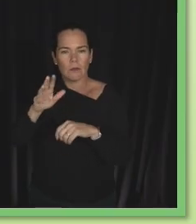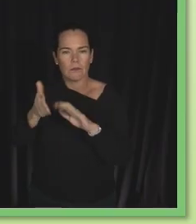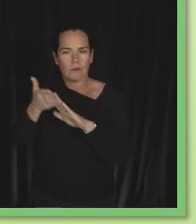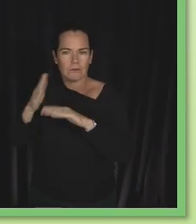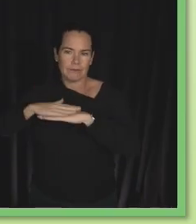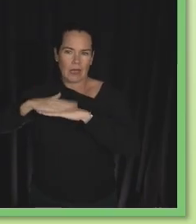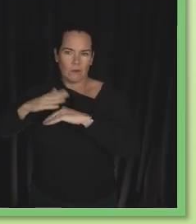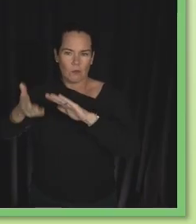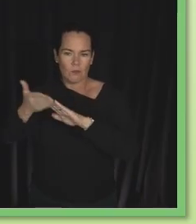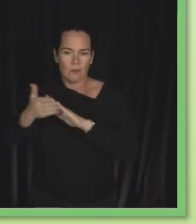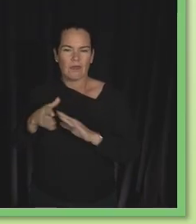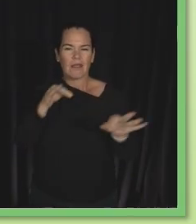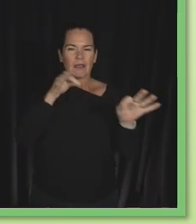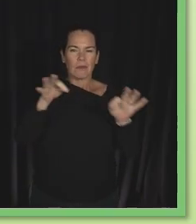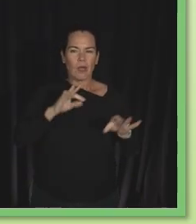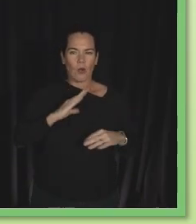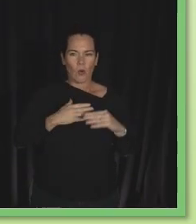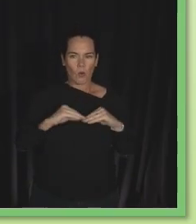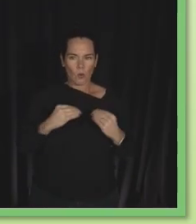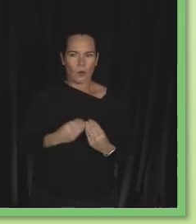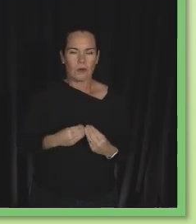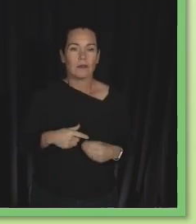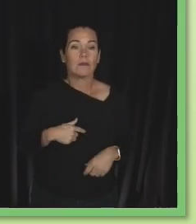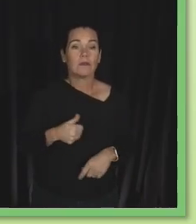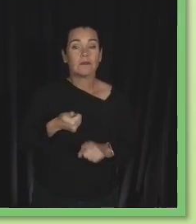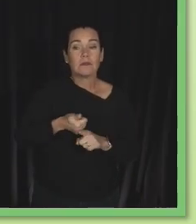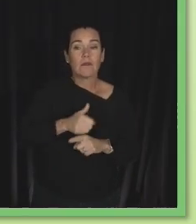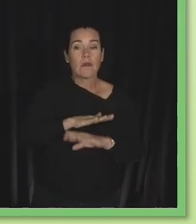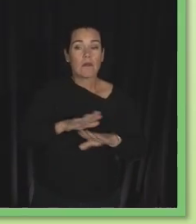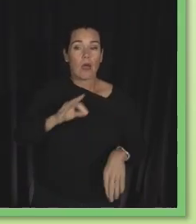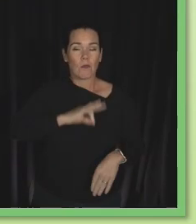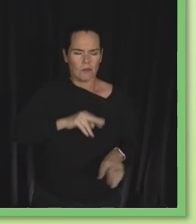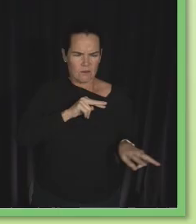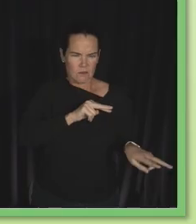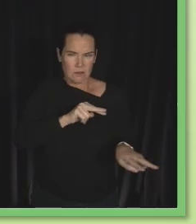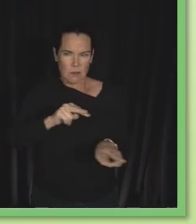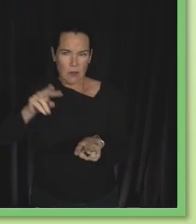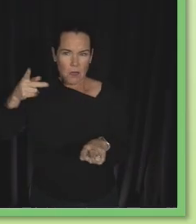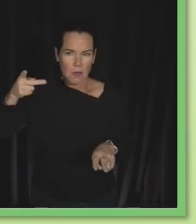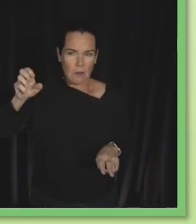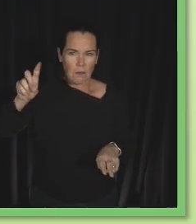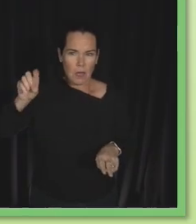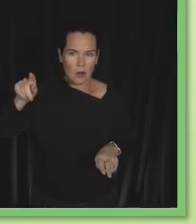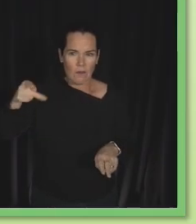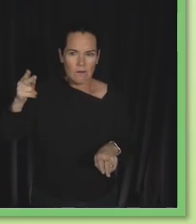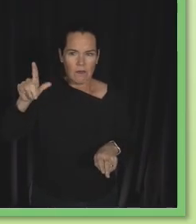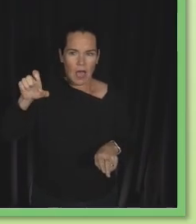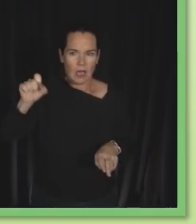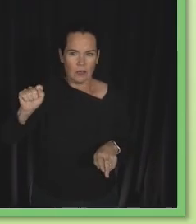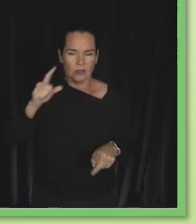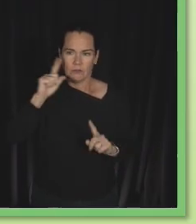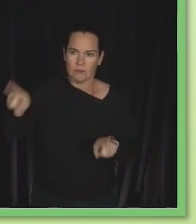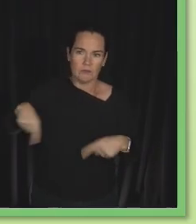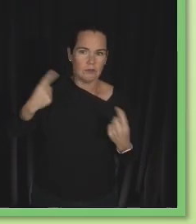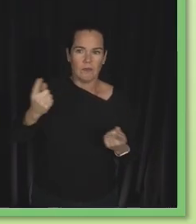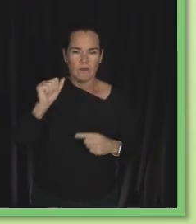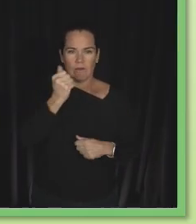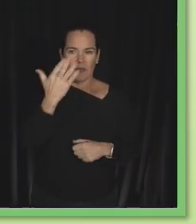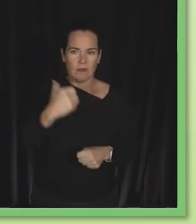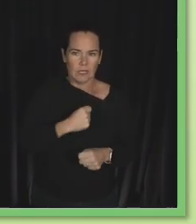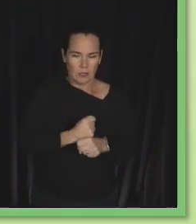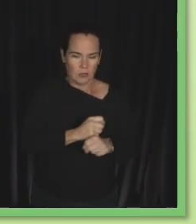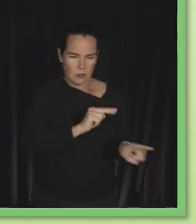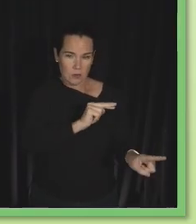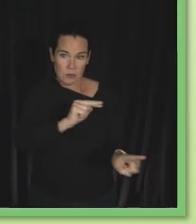about Child Rescue Coalition. A nonprofit has been tracking pedophiles for over 15 years. We